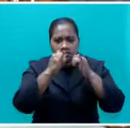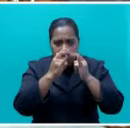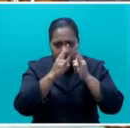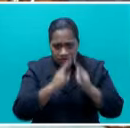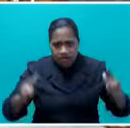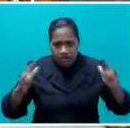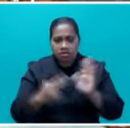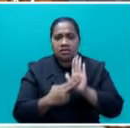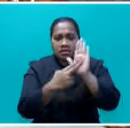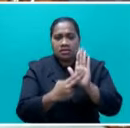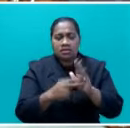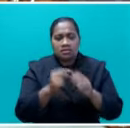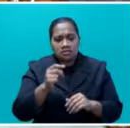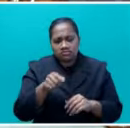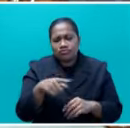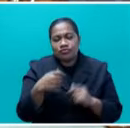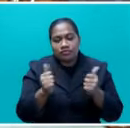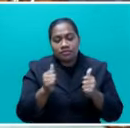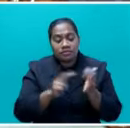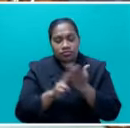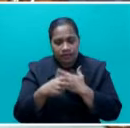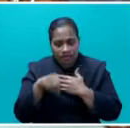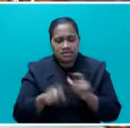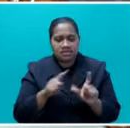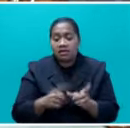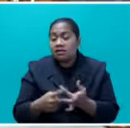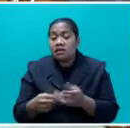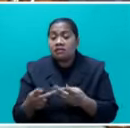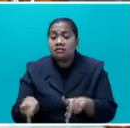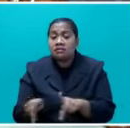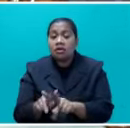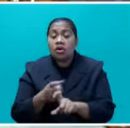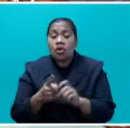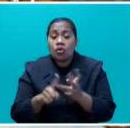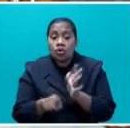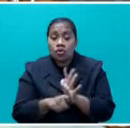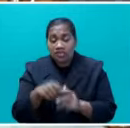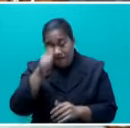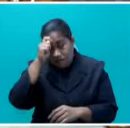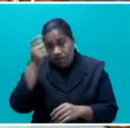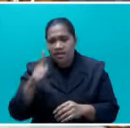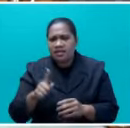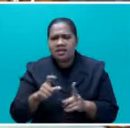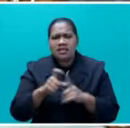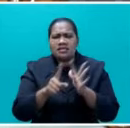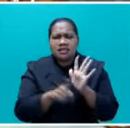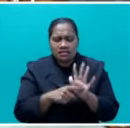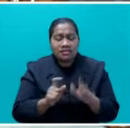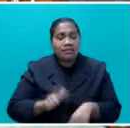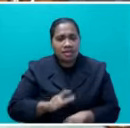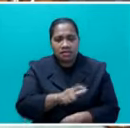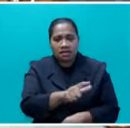be commissioned by November of this year. The remaining sites, Koro in Tavua and Delai Koro in Lambasa, are scheduled to be completed by March of next